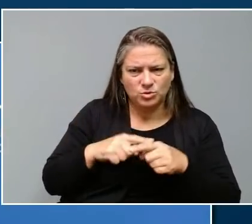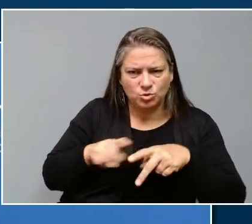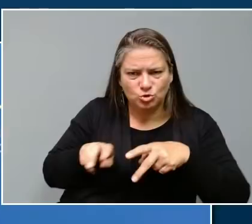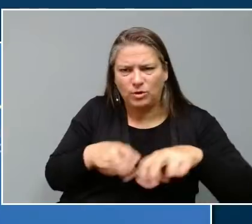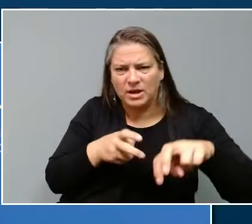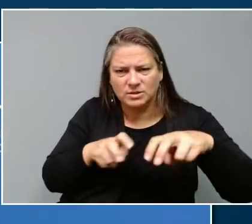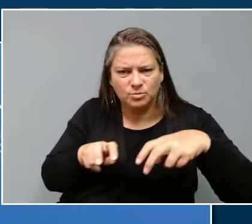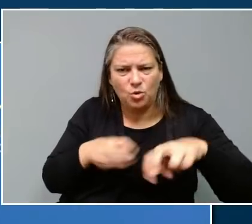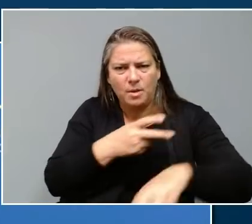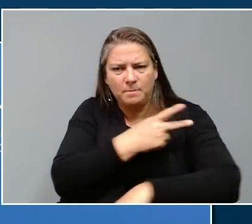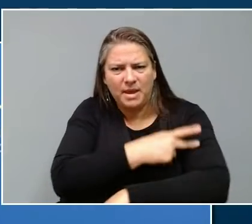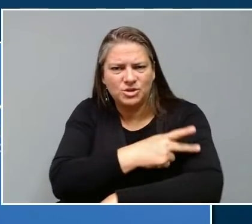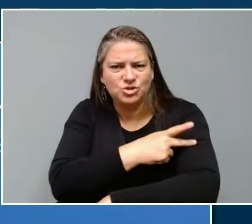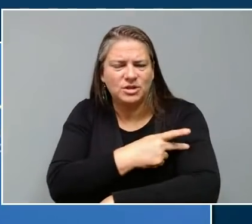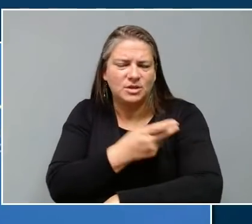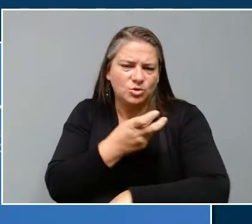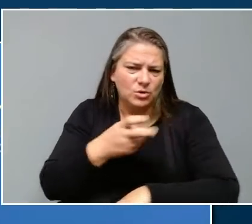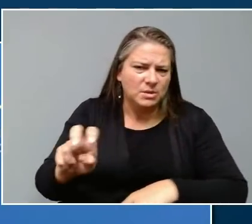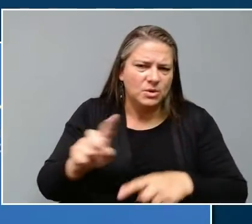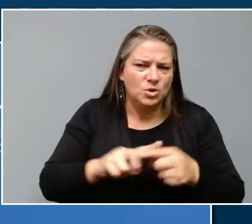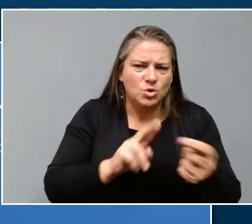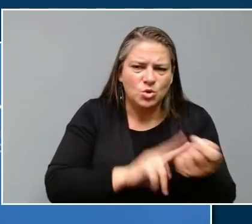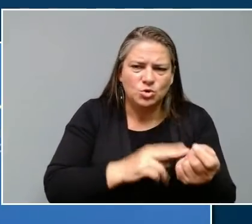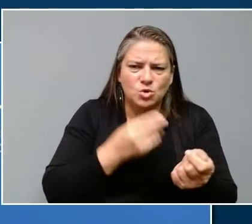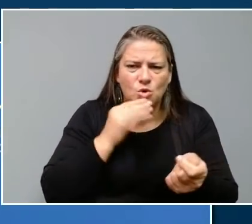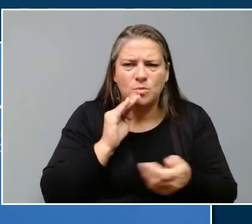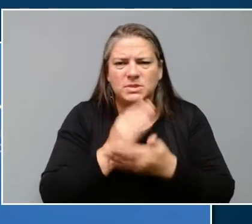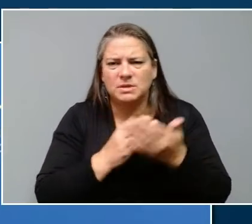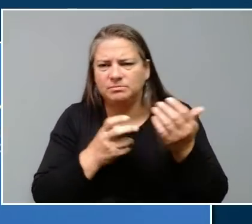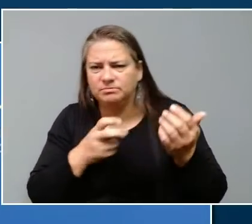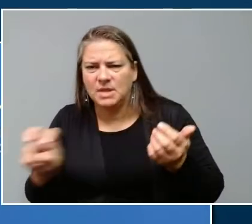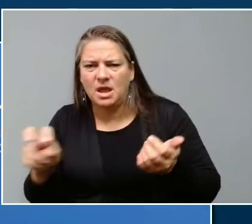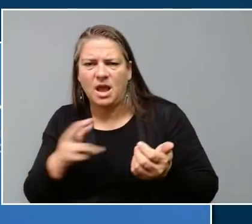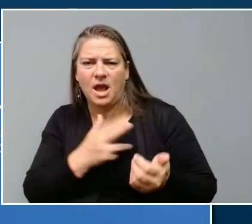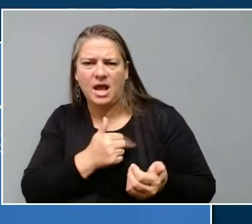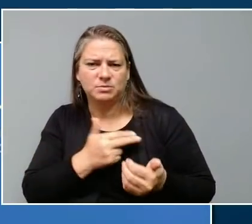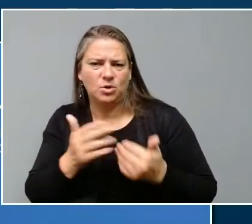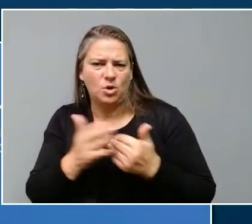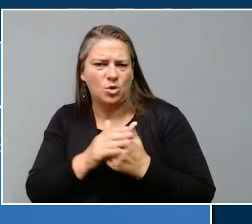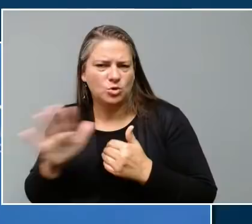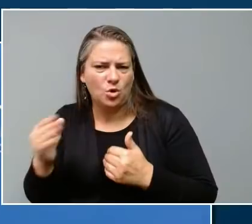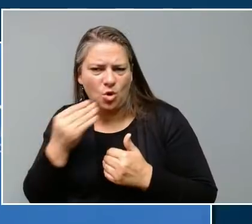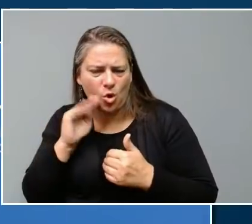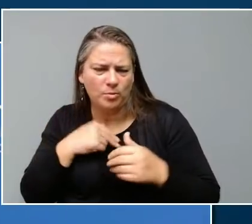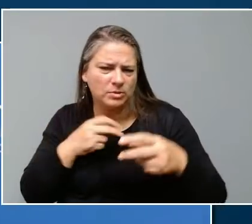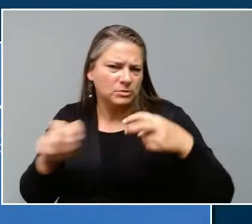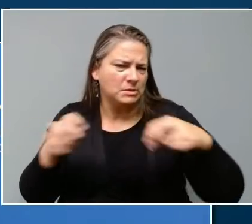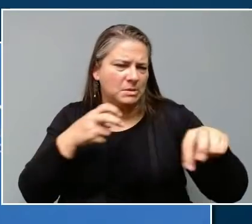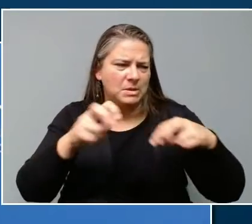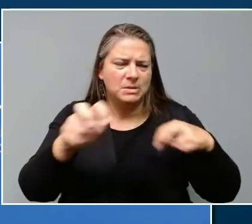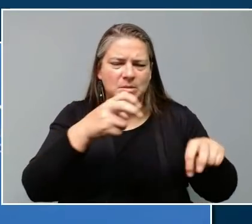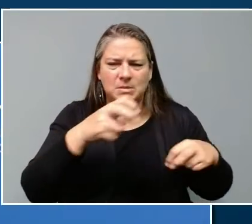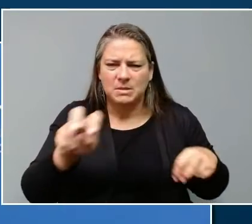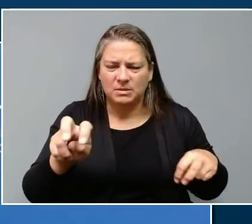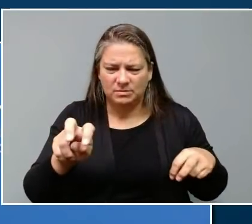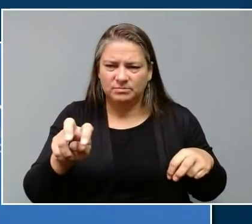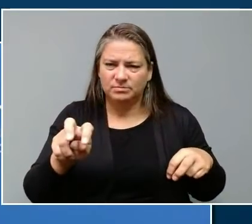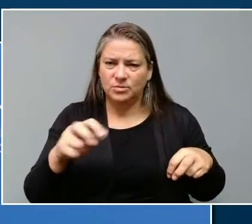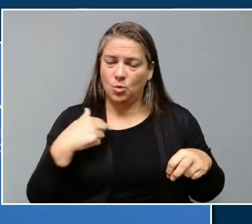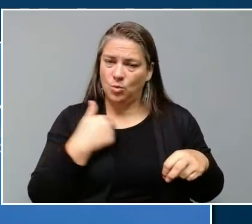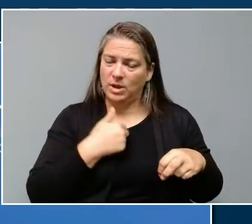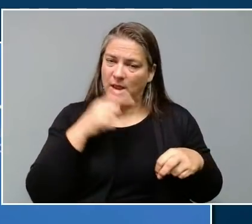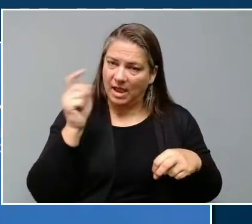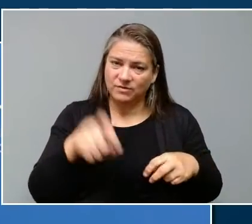nursing homes, VA hospitals, and in some cases closer to home. We all have a role to play in ensuring that our community remains